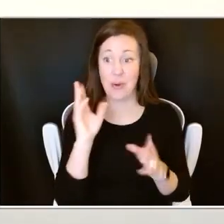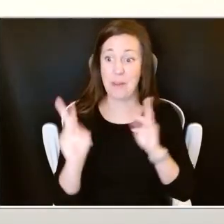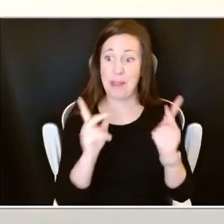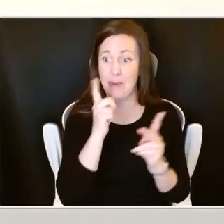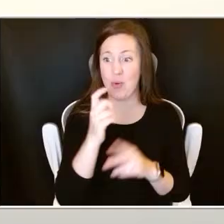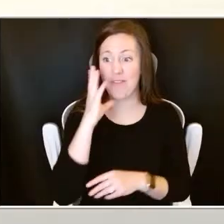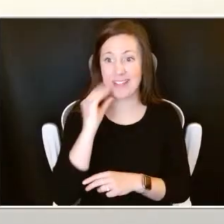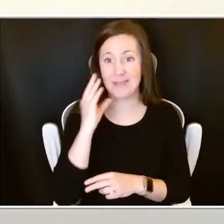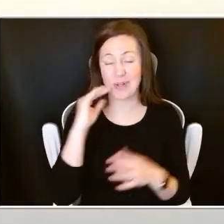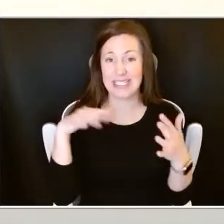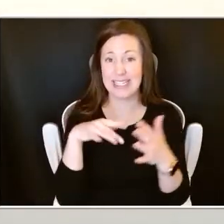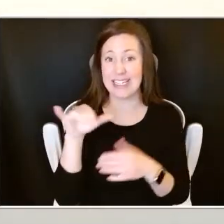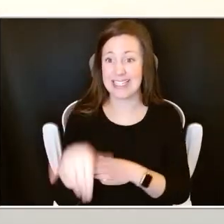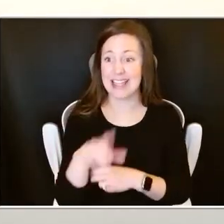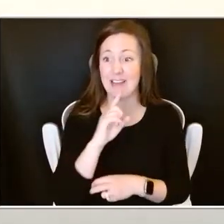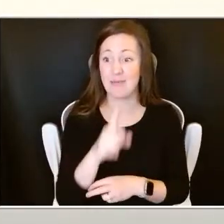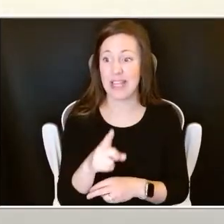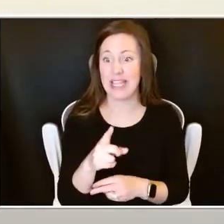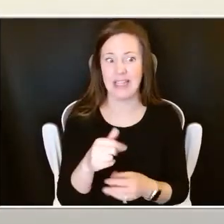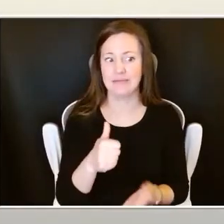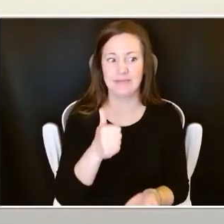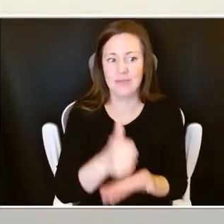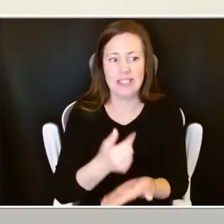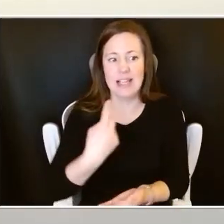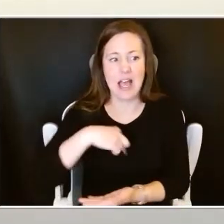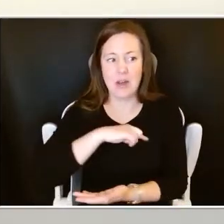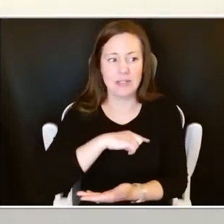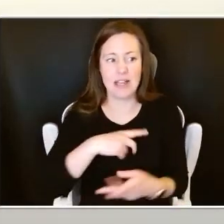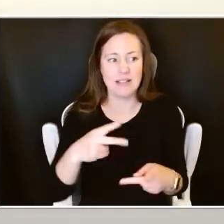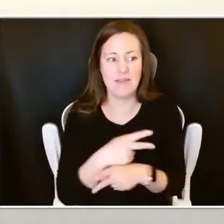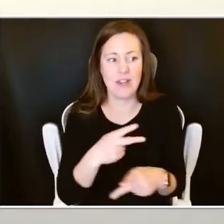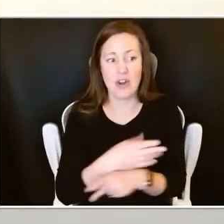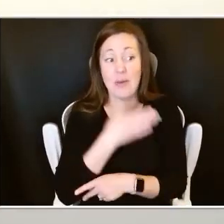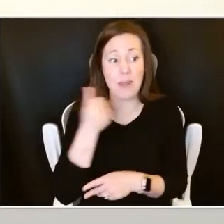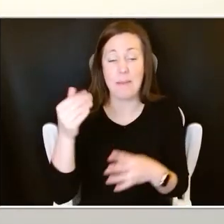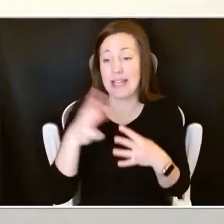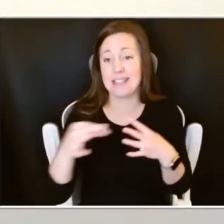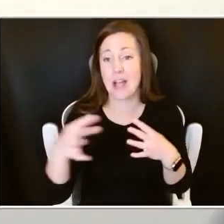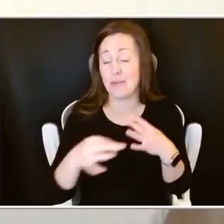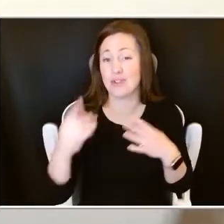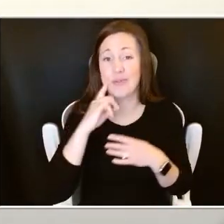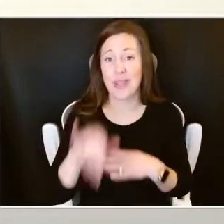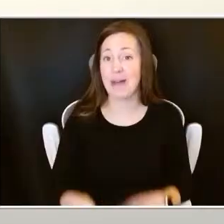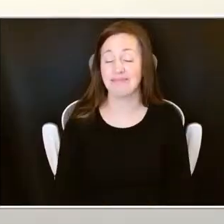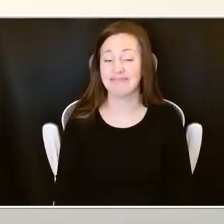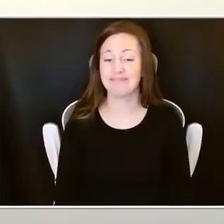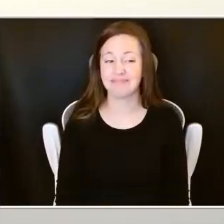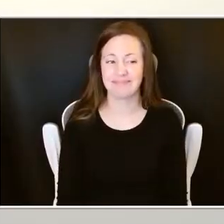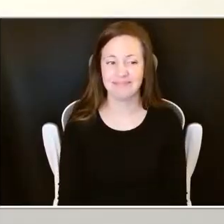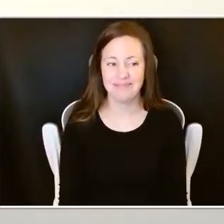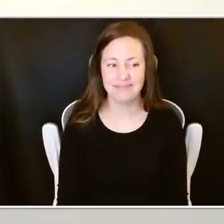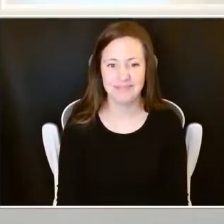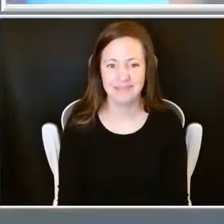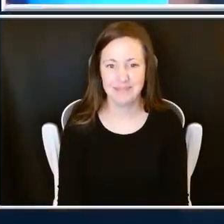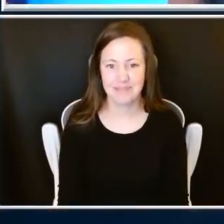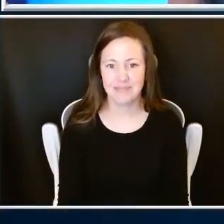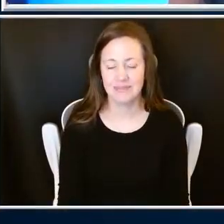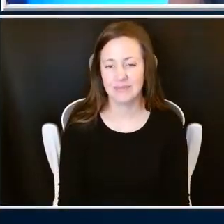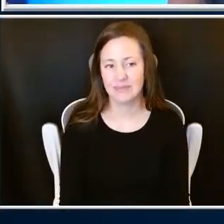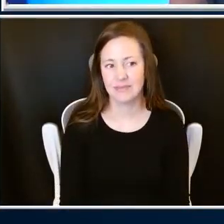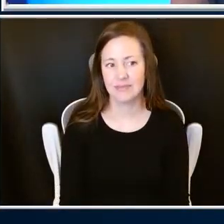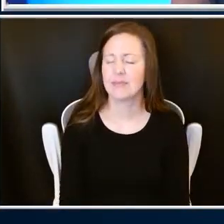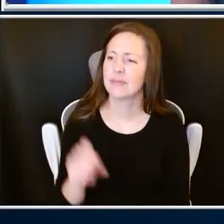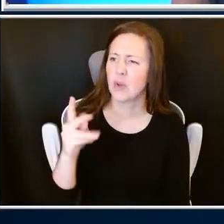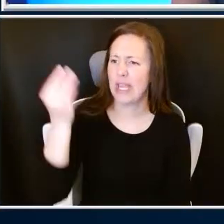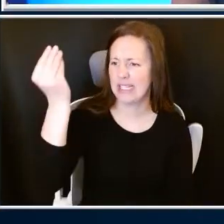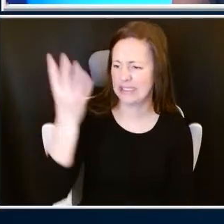like this really helped us figure out the best option for Kathy. And tell us about immunotherapy and the